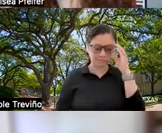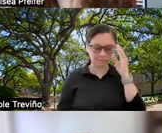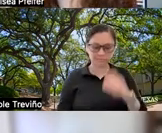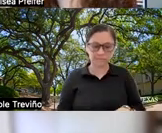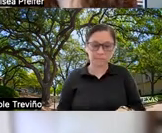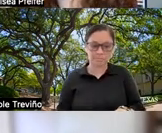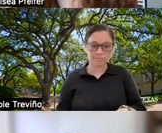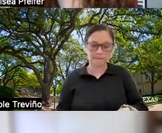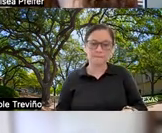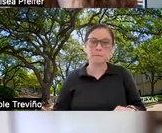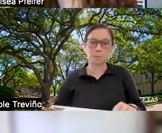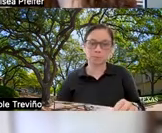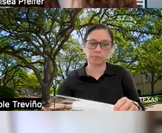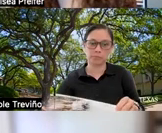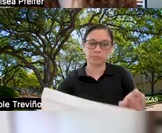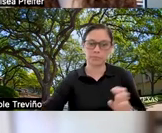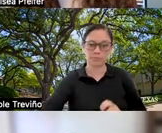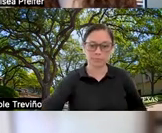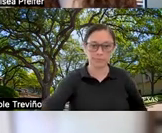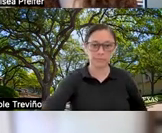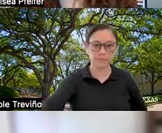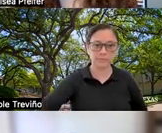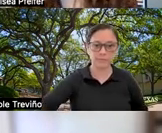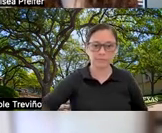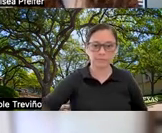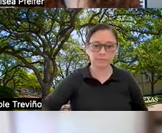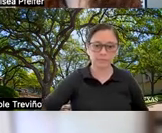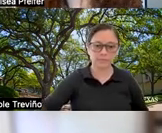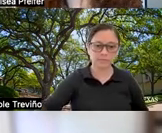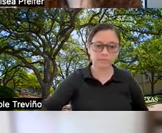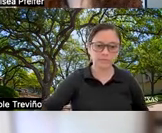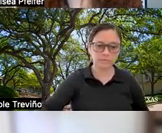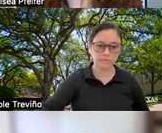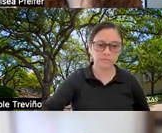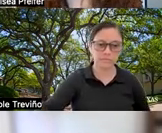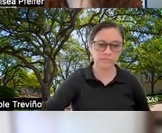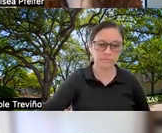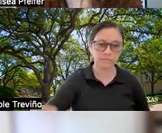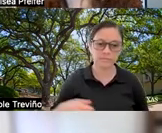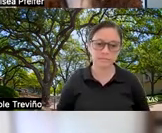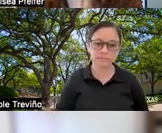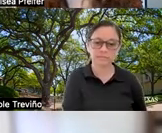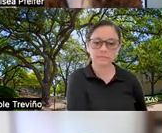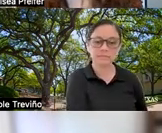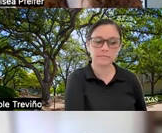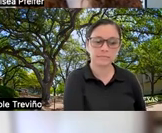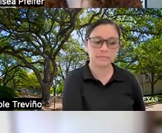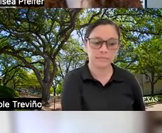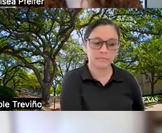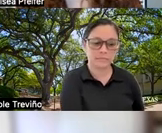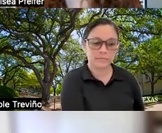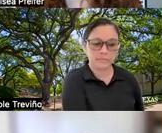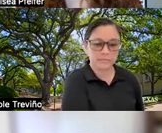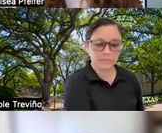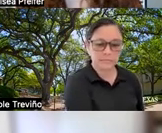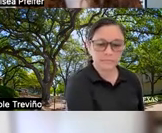our interviews. And so that's why you see the physical, emotional, and social and mental here. We also wanted to make sure the conversation